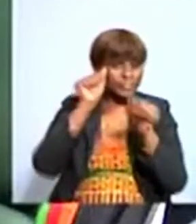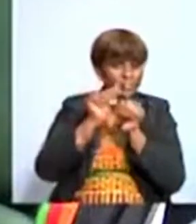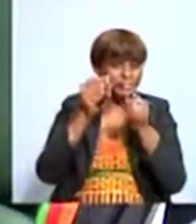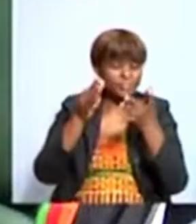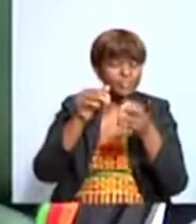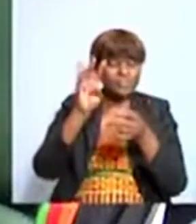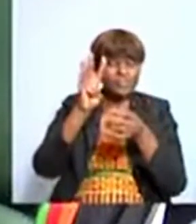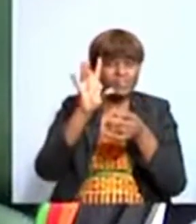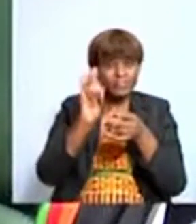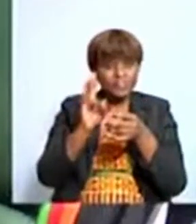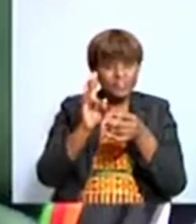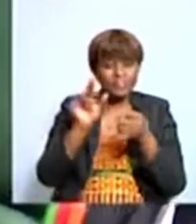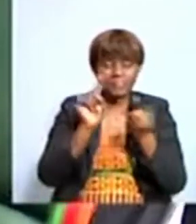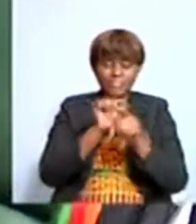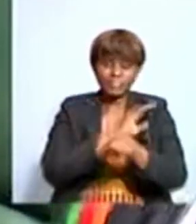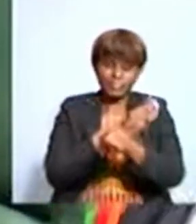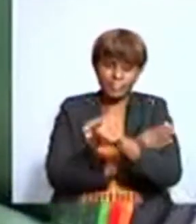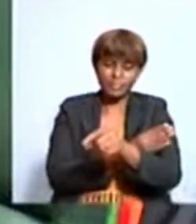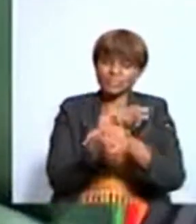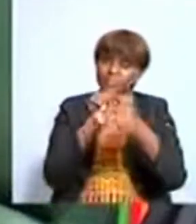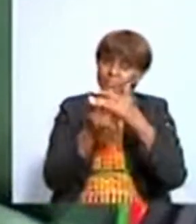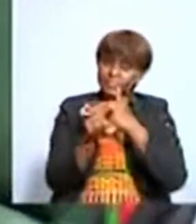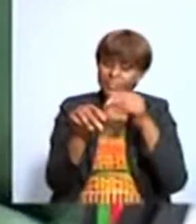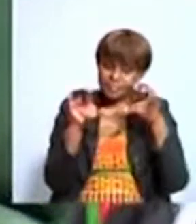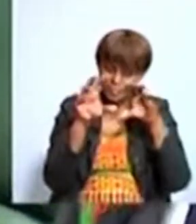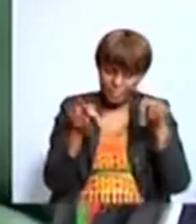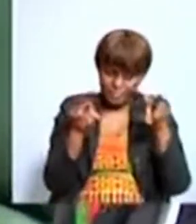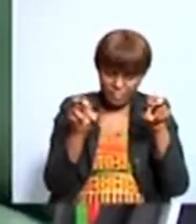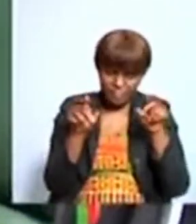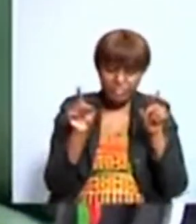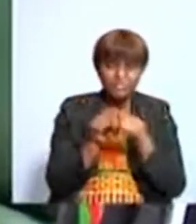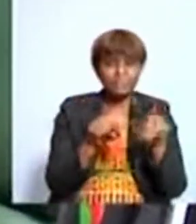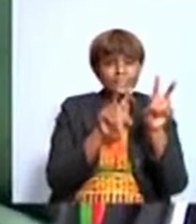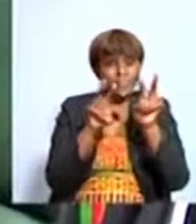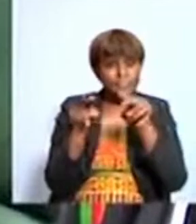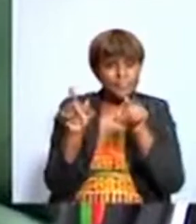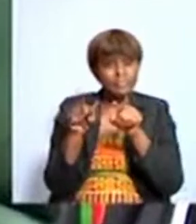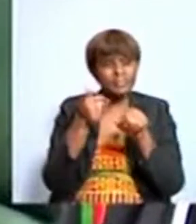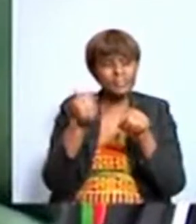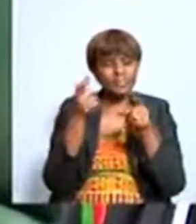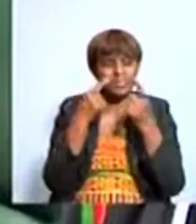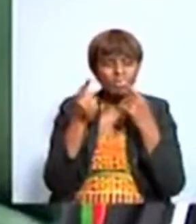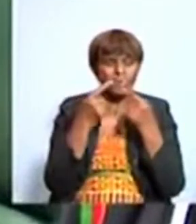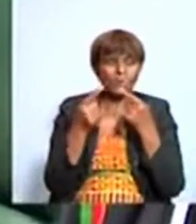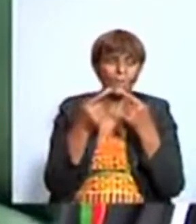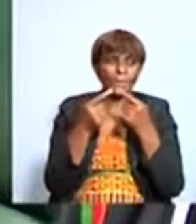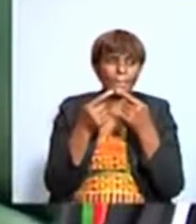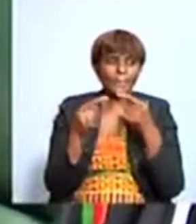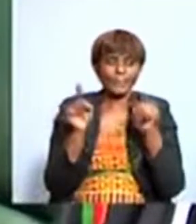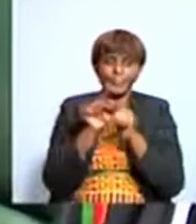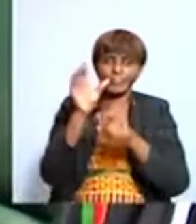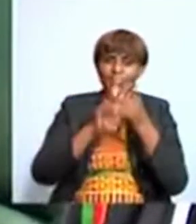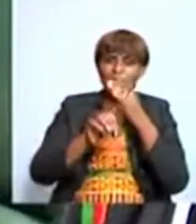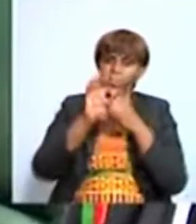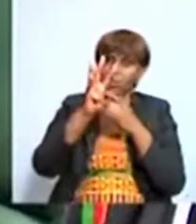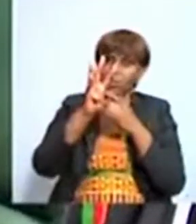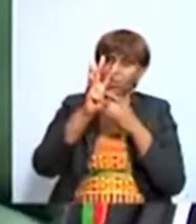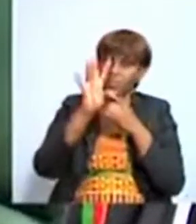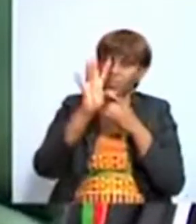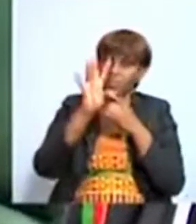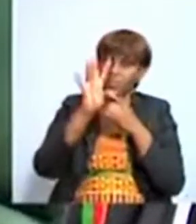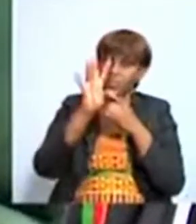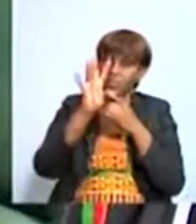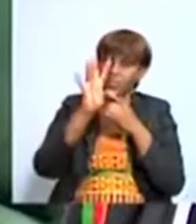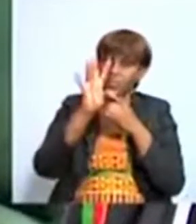Clause 47, powers of entry, search and inspection. Any debate, any objection, clause 47 is agreed to.